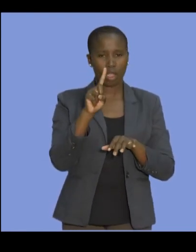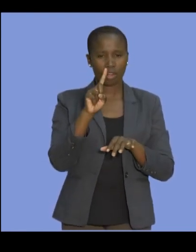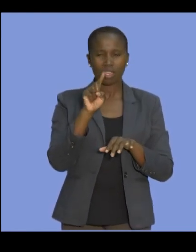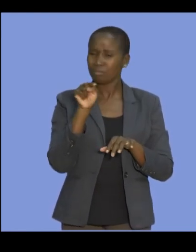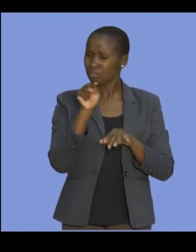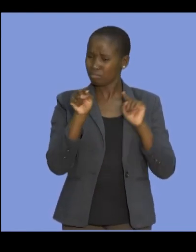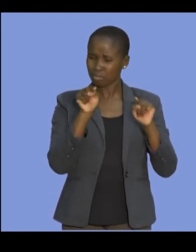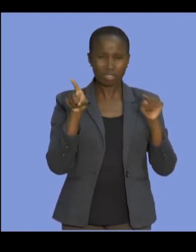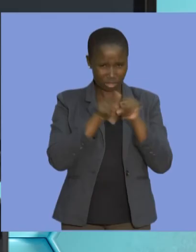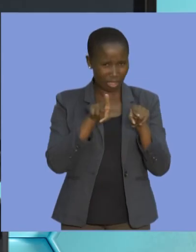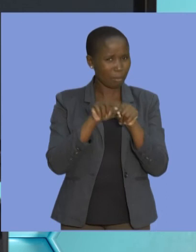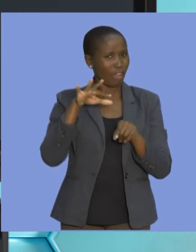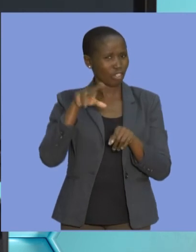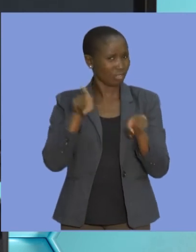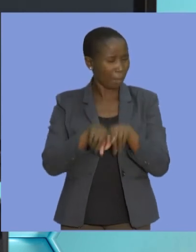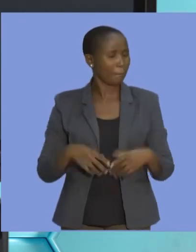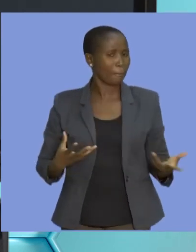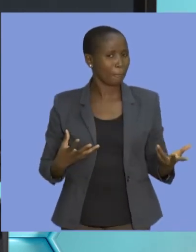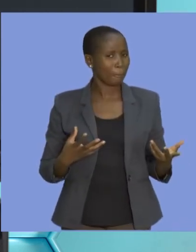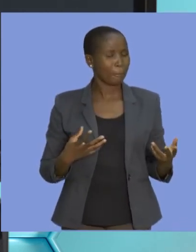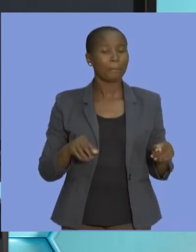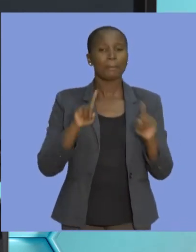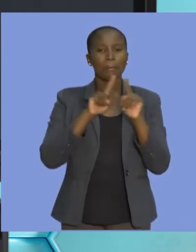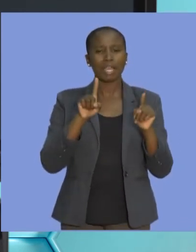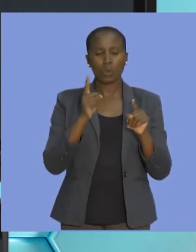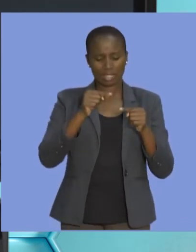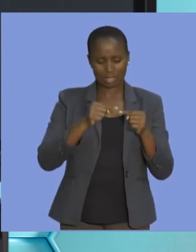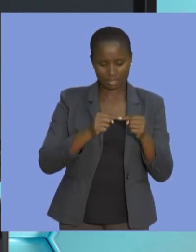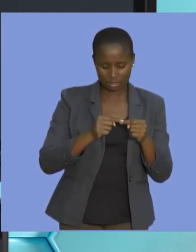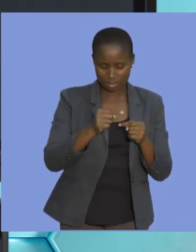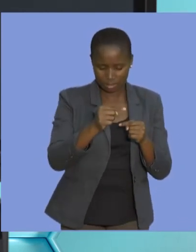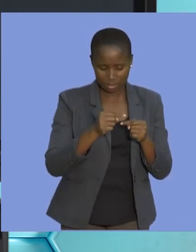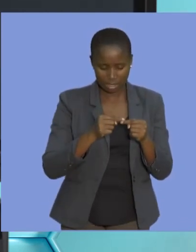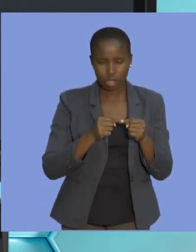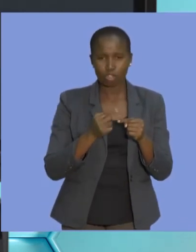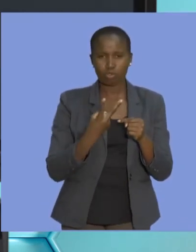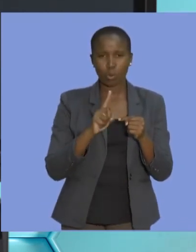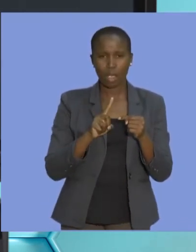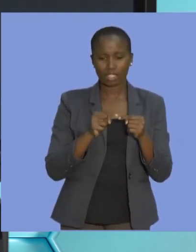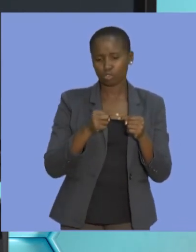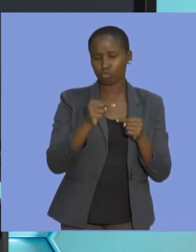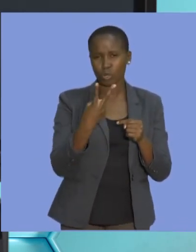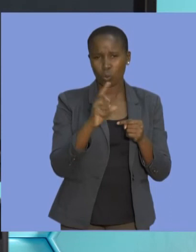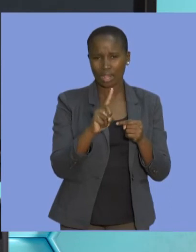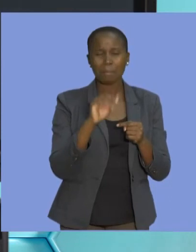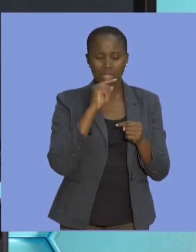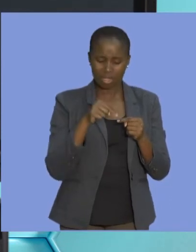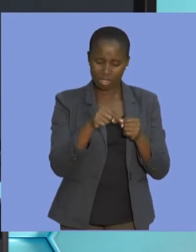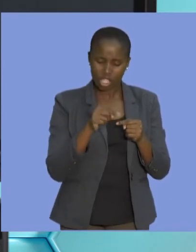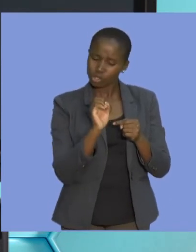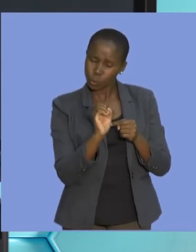average. What is the deviation between 21 and 21? 0.